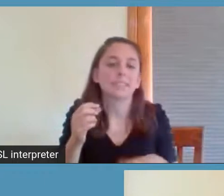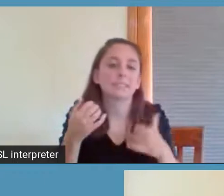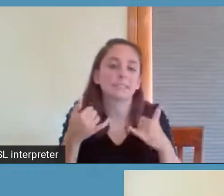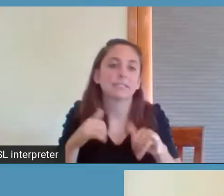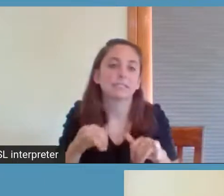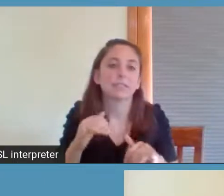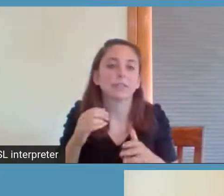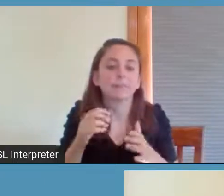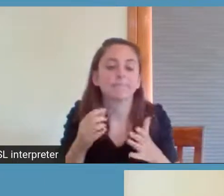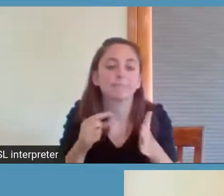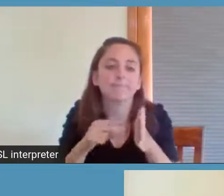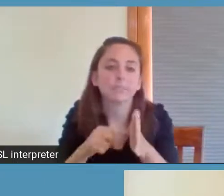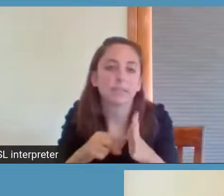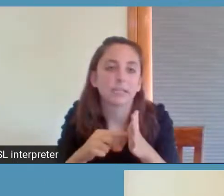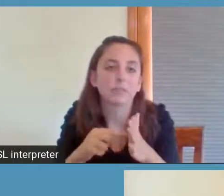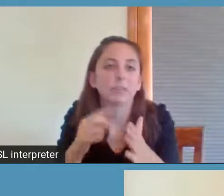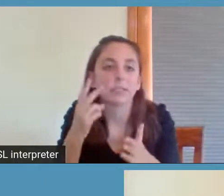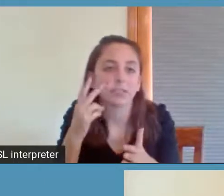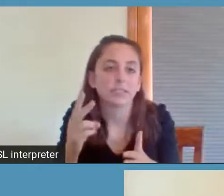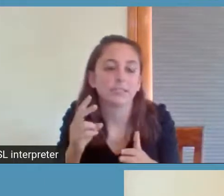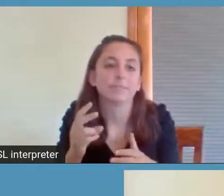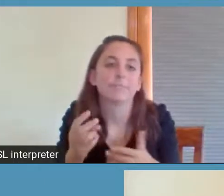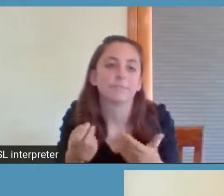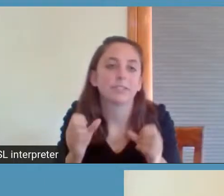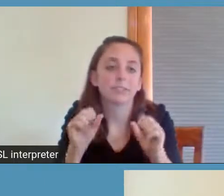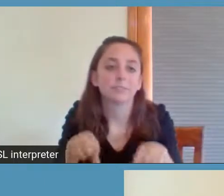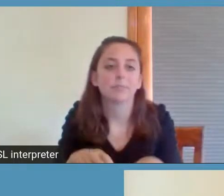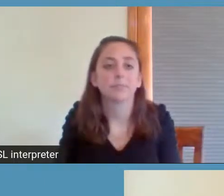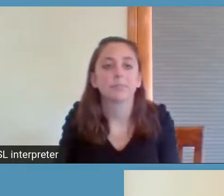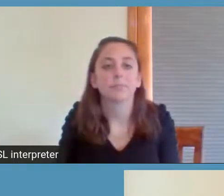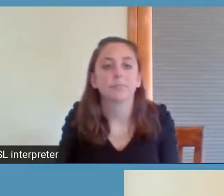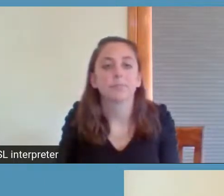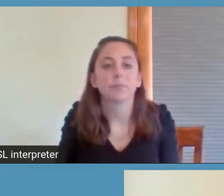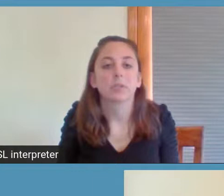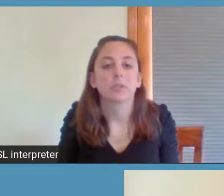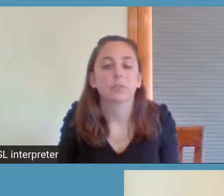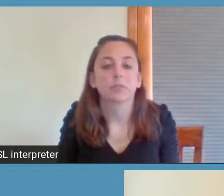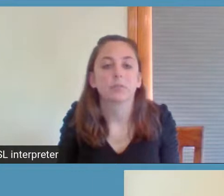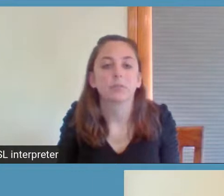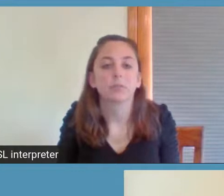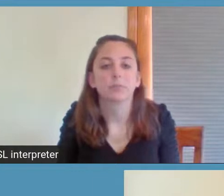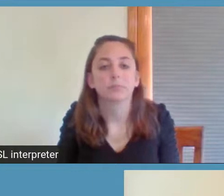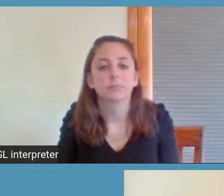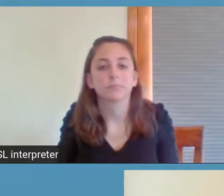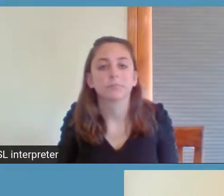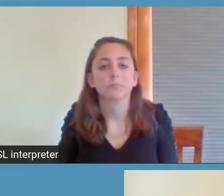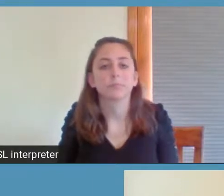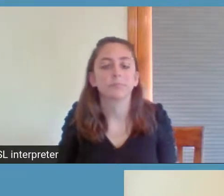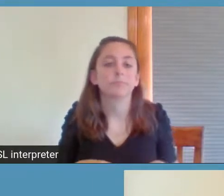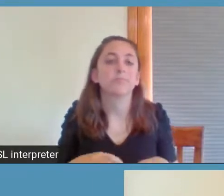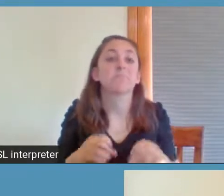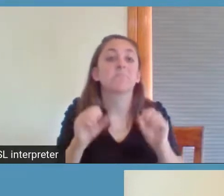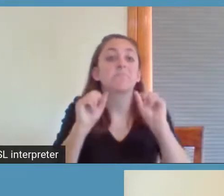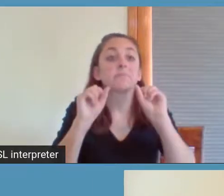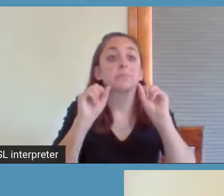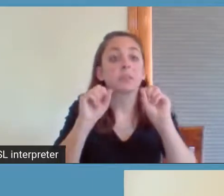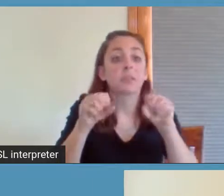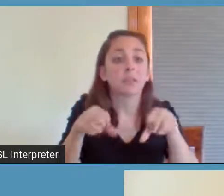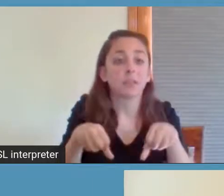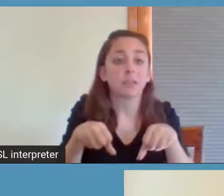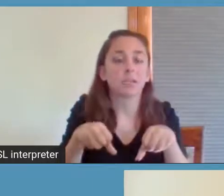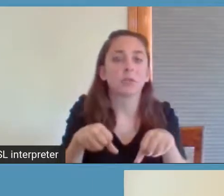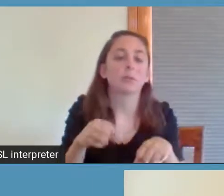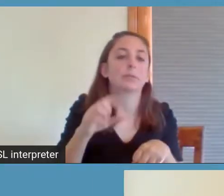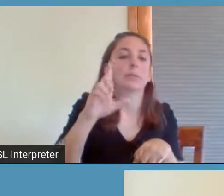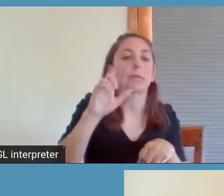And it just been, you know, some things behind the scenes to make that happen. But we were able to do a live video feed into Second Life